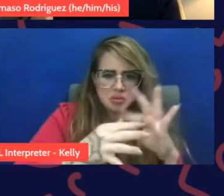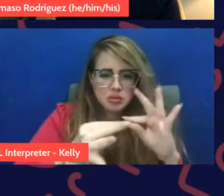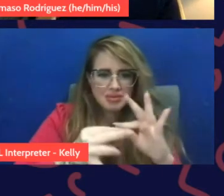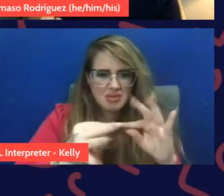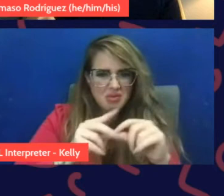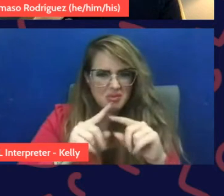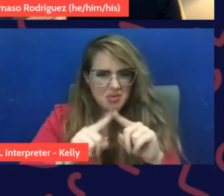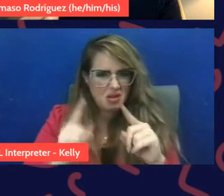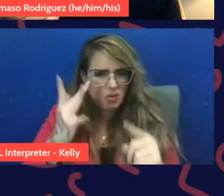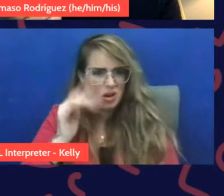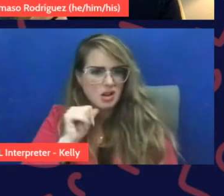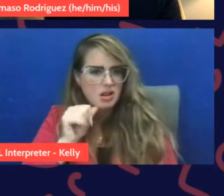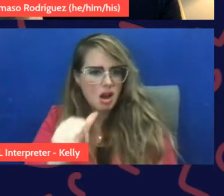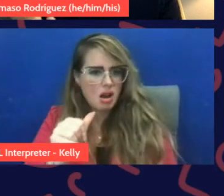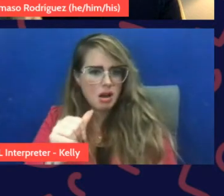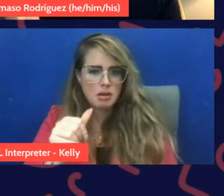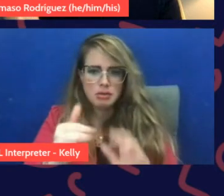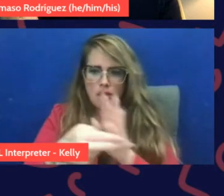easily be